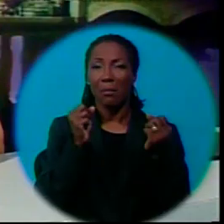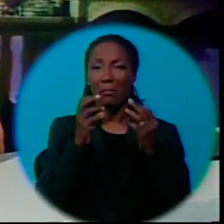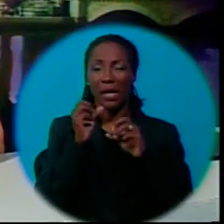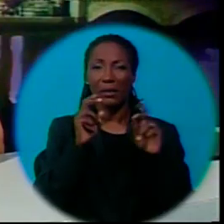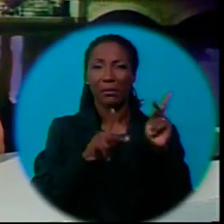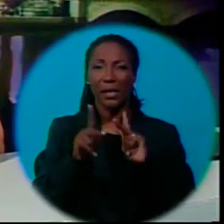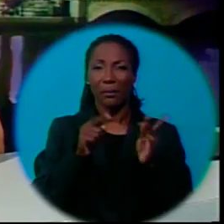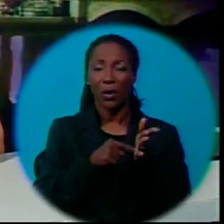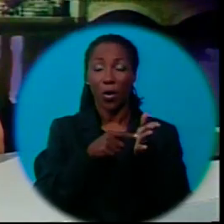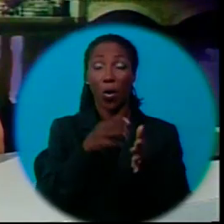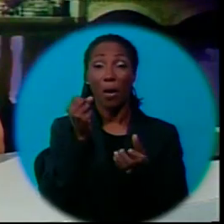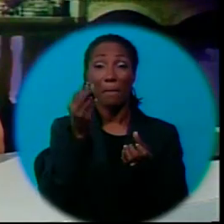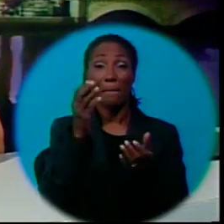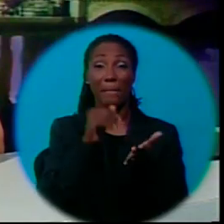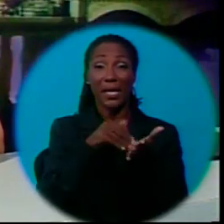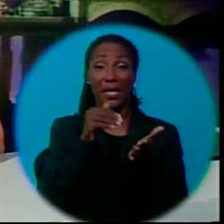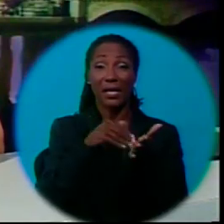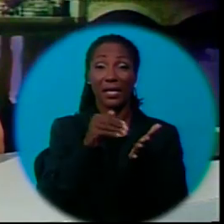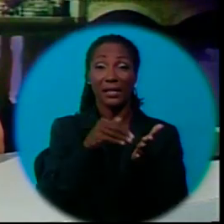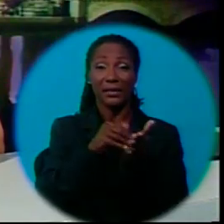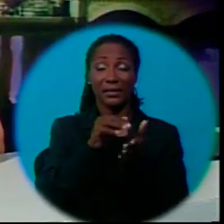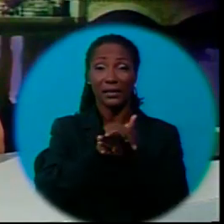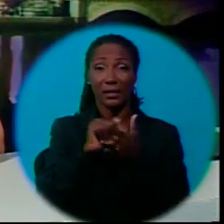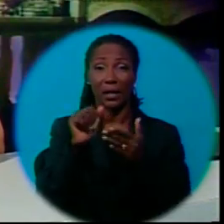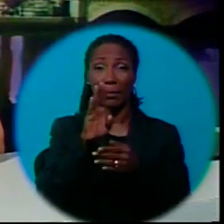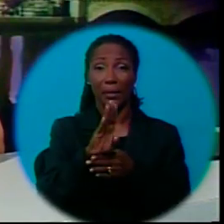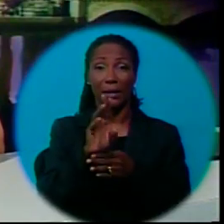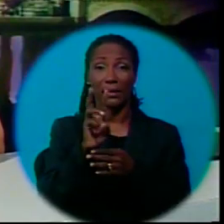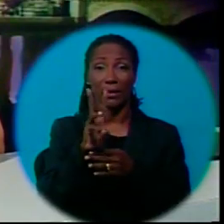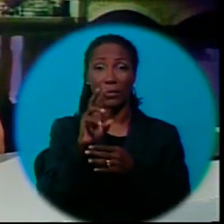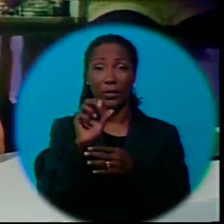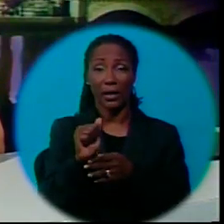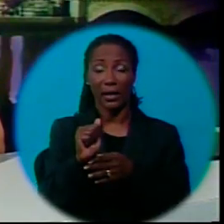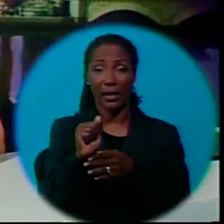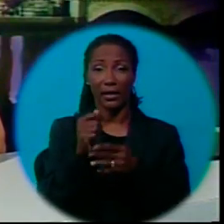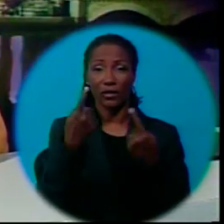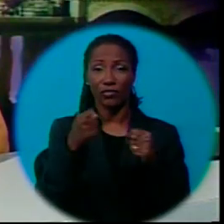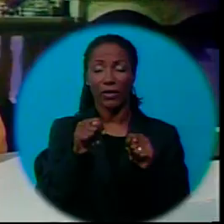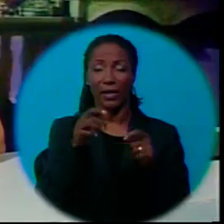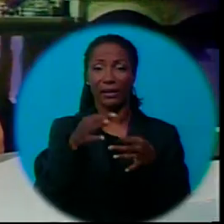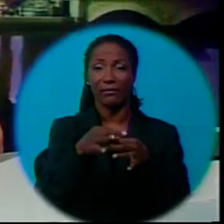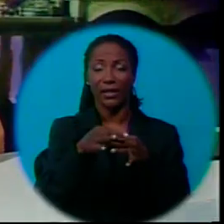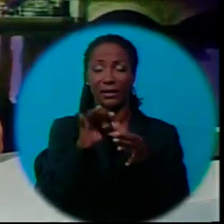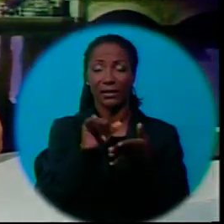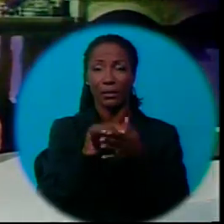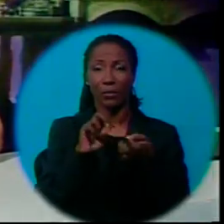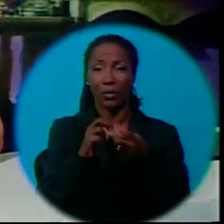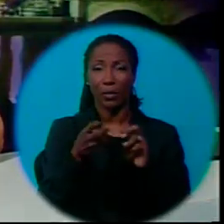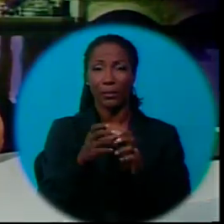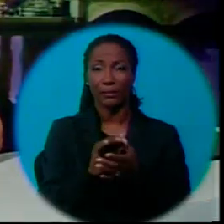adding that the utility company has been trying to put arrangements in place to settle those arrears